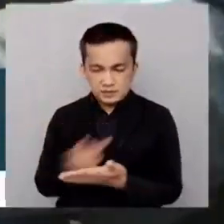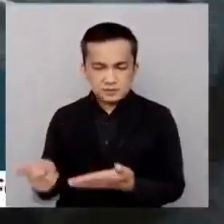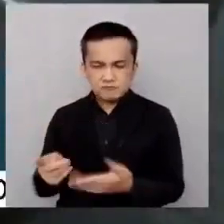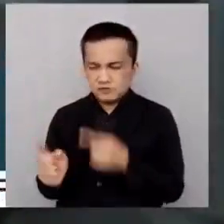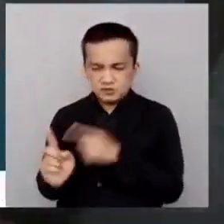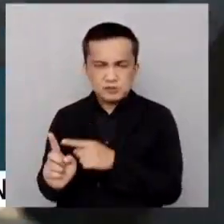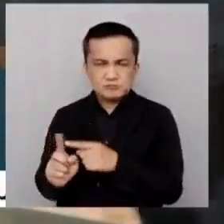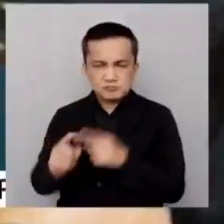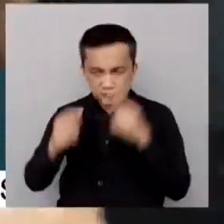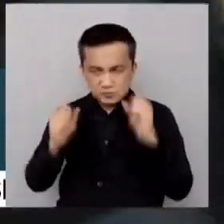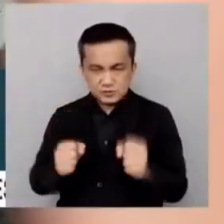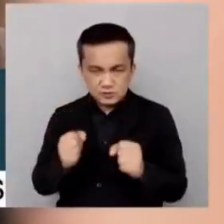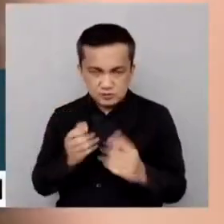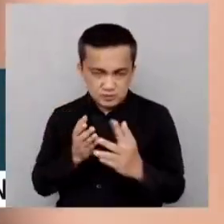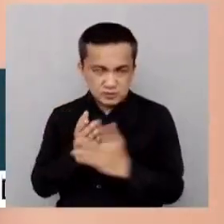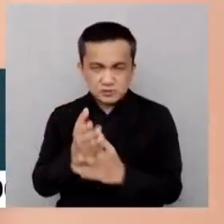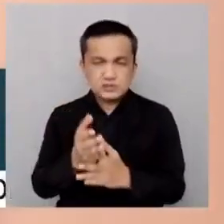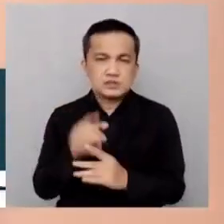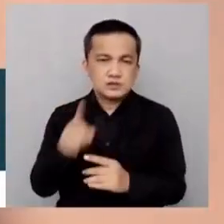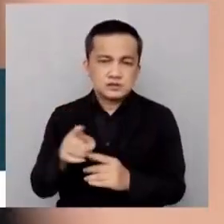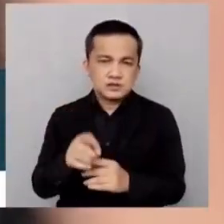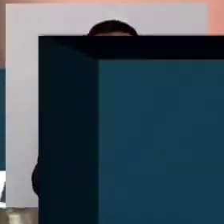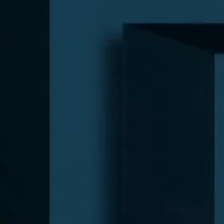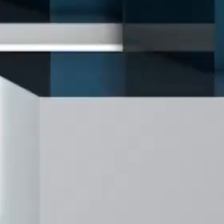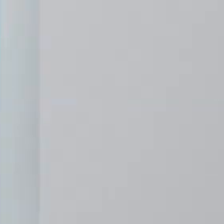they plan to appeal the court's decision.